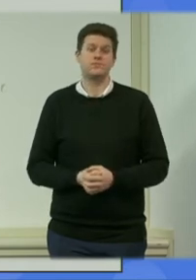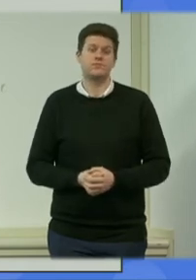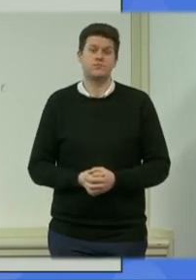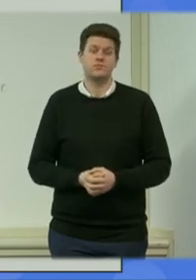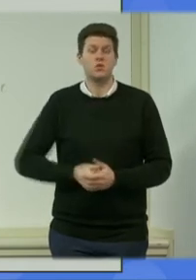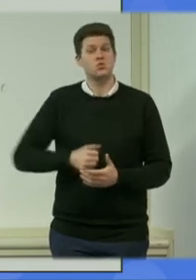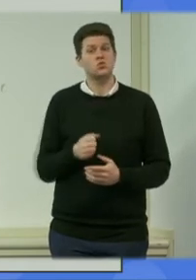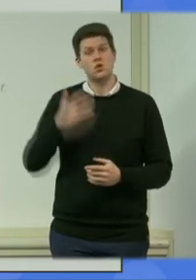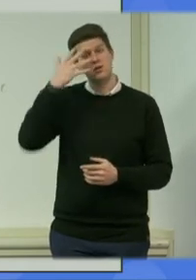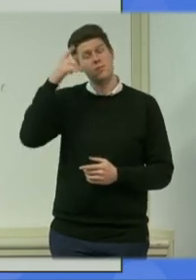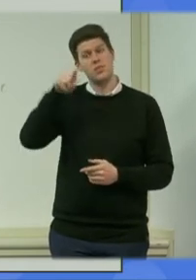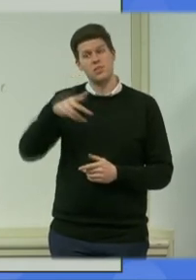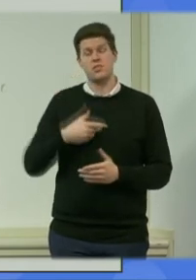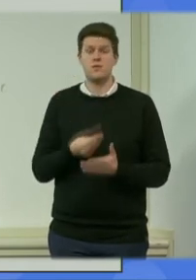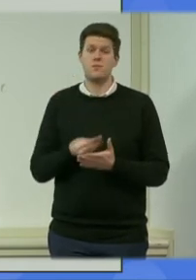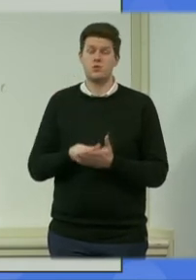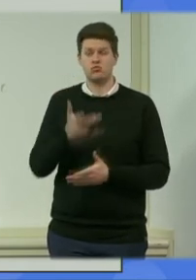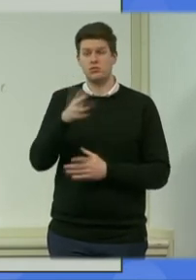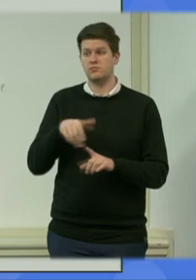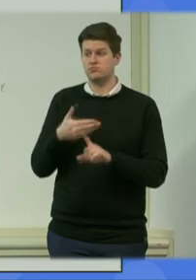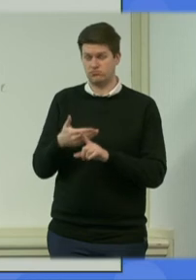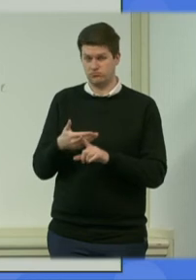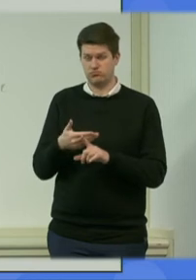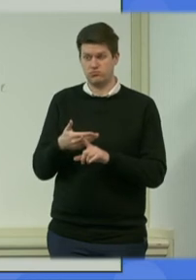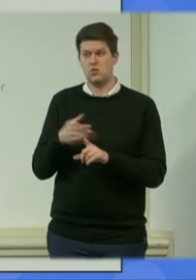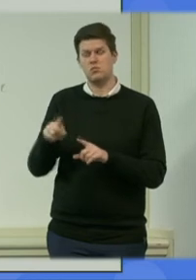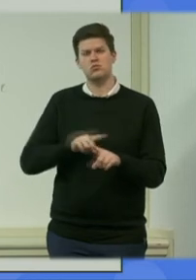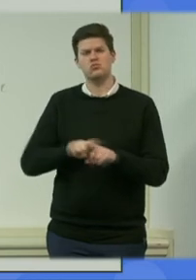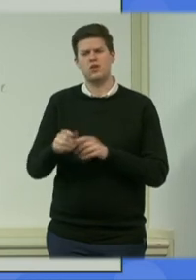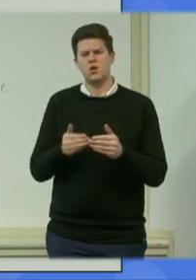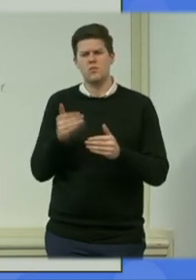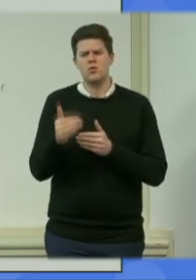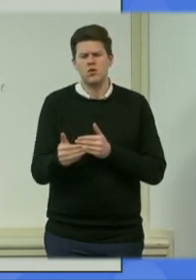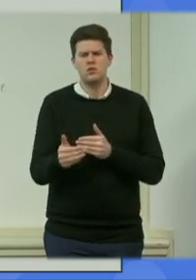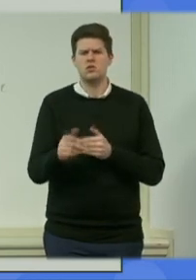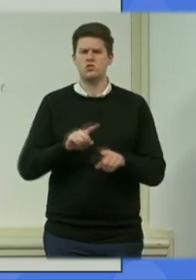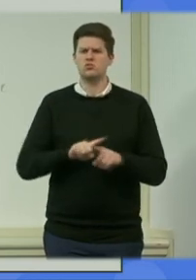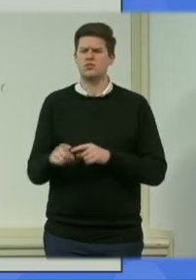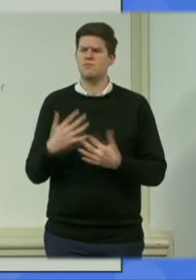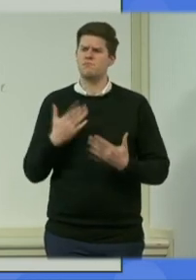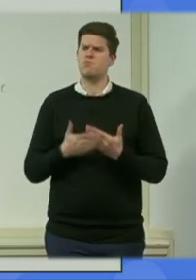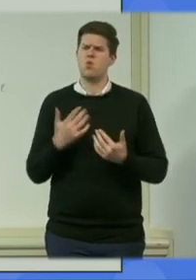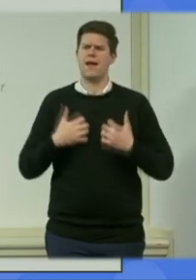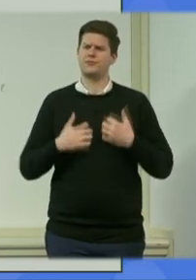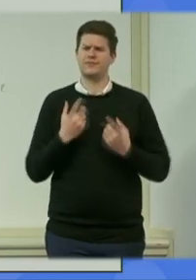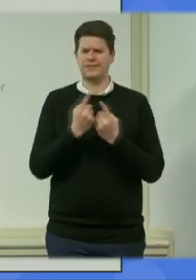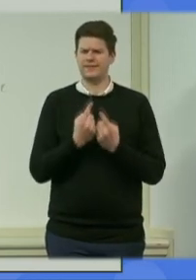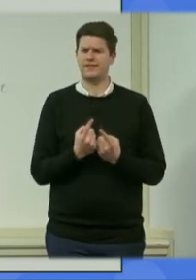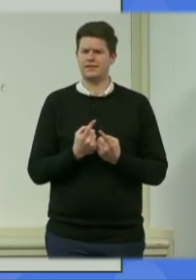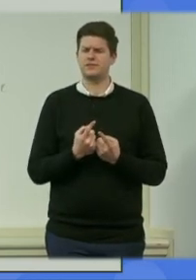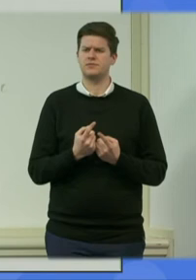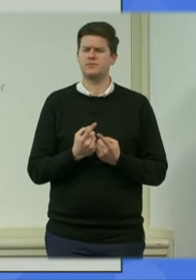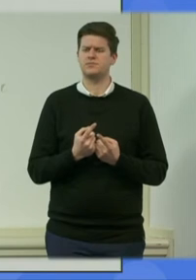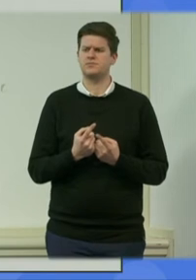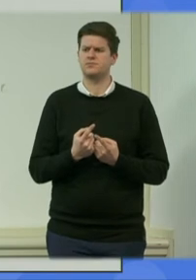has used to now. But to go beyond that, to do some of the more interesting things, given we all care about tax in this room,